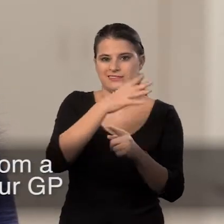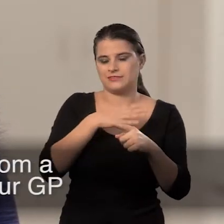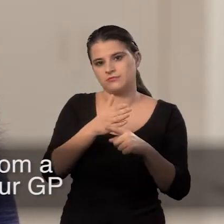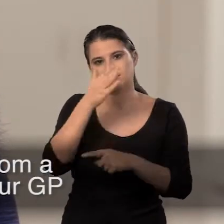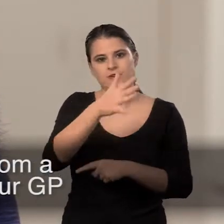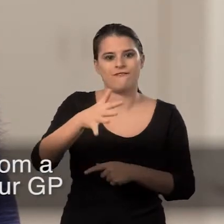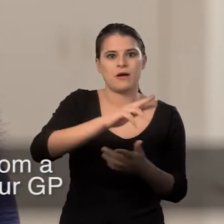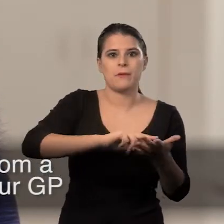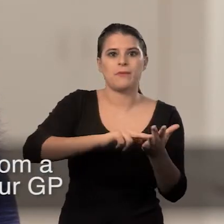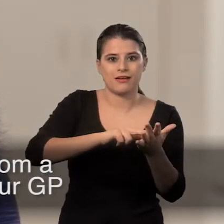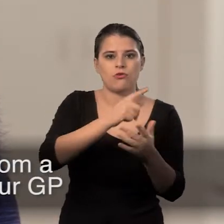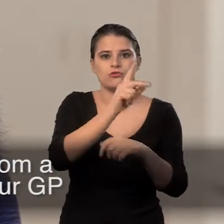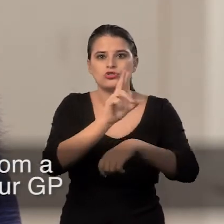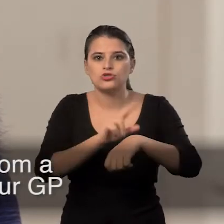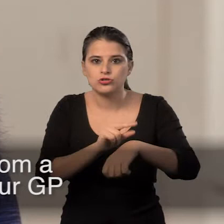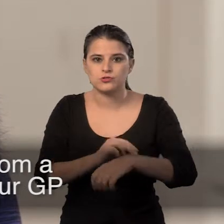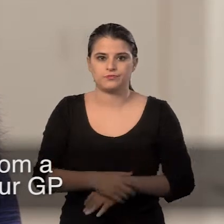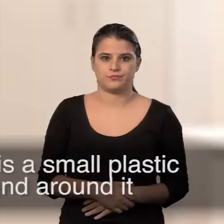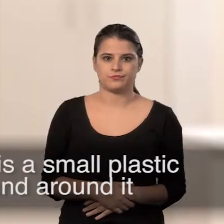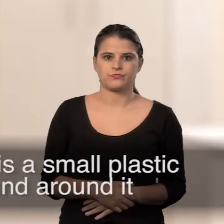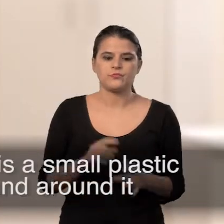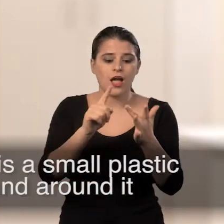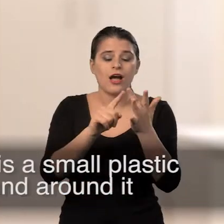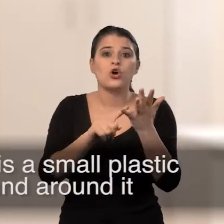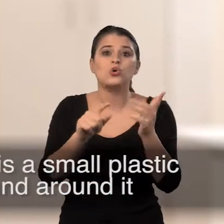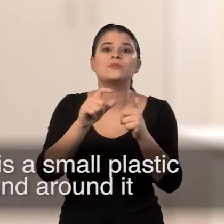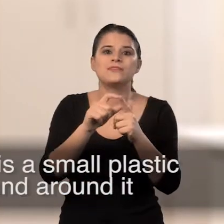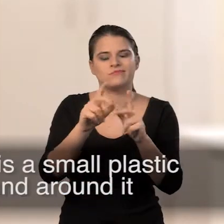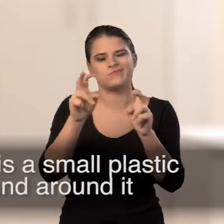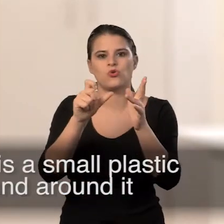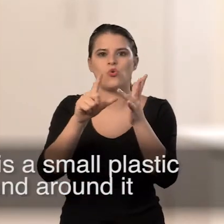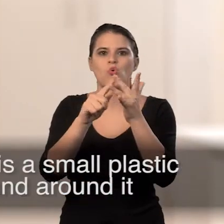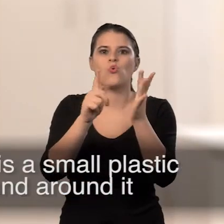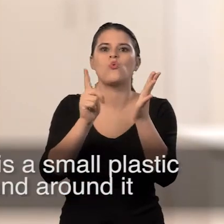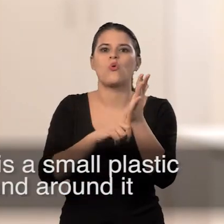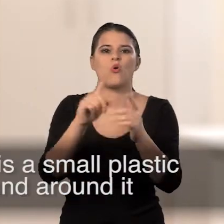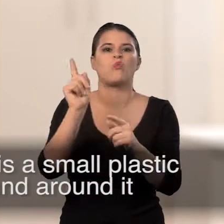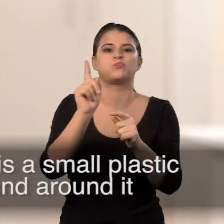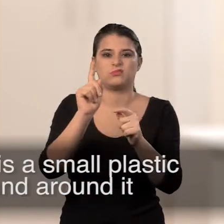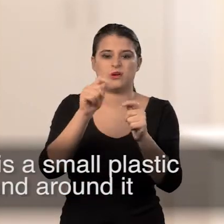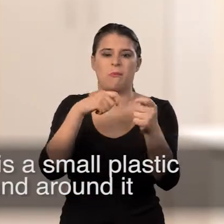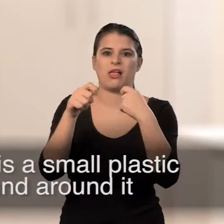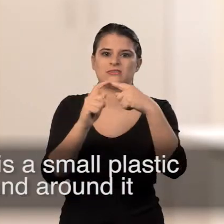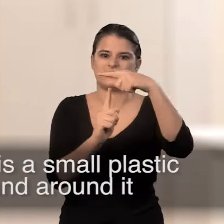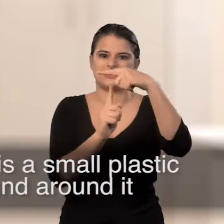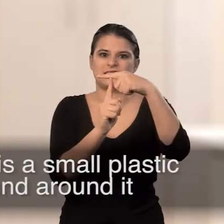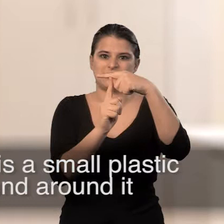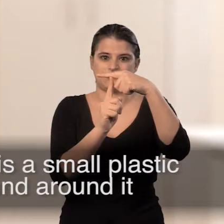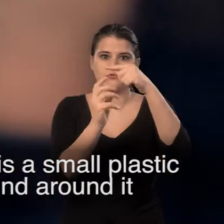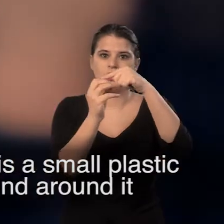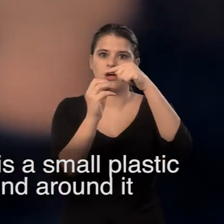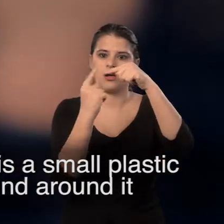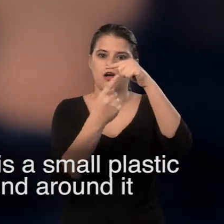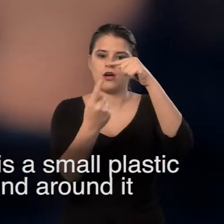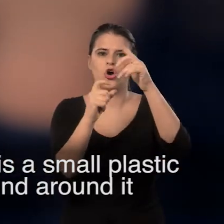get it from a family planning clinic or your GP. The IUD is sometimes called the coil. It is a small plastic